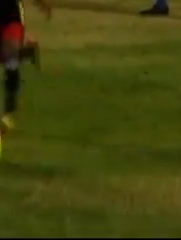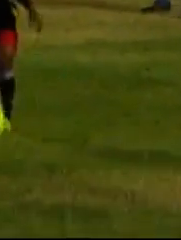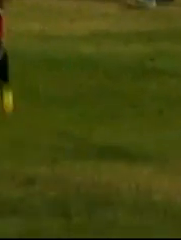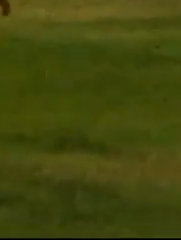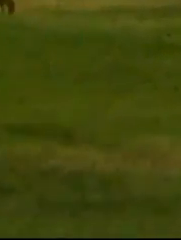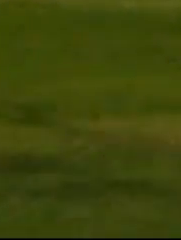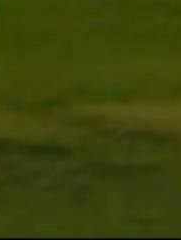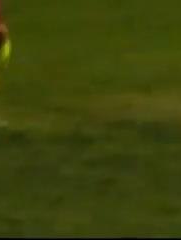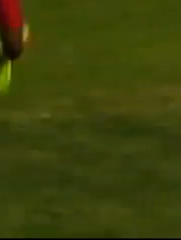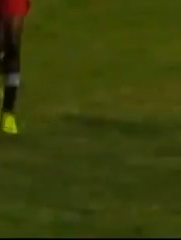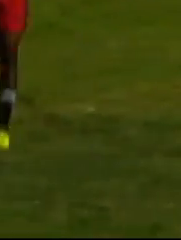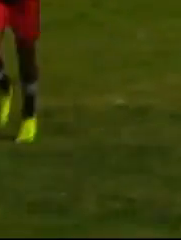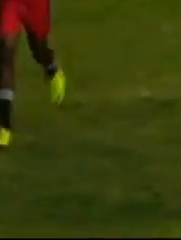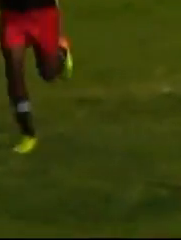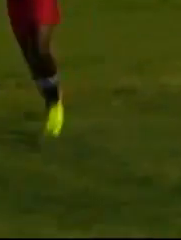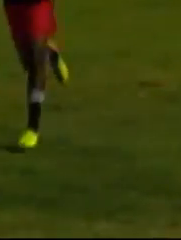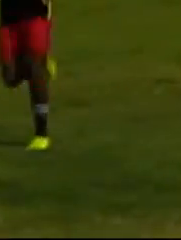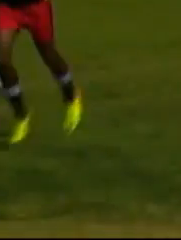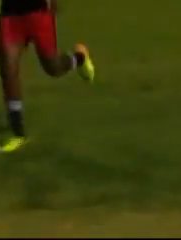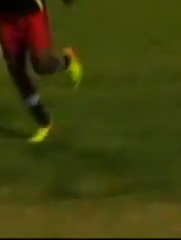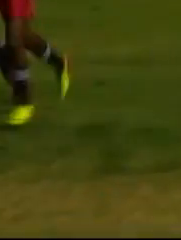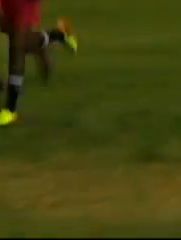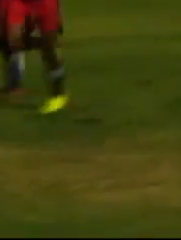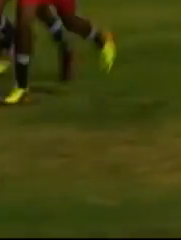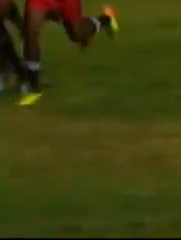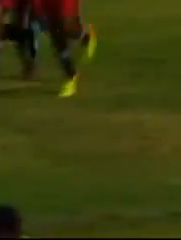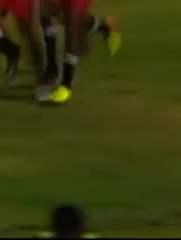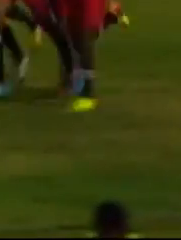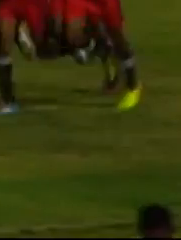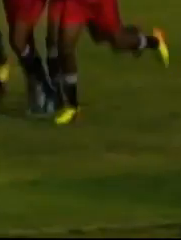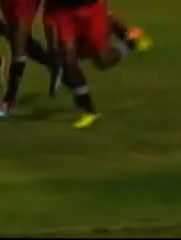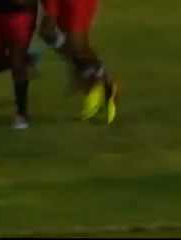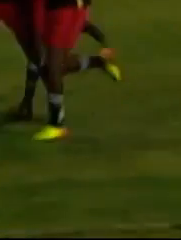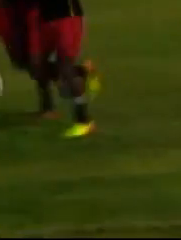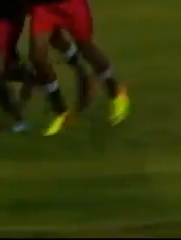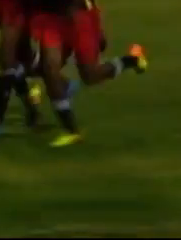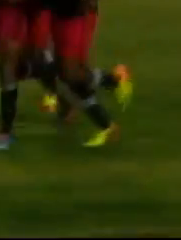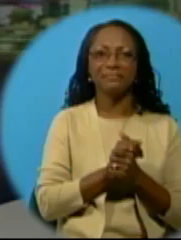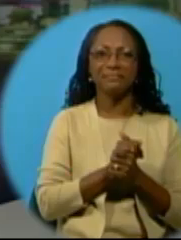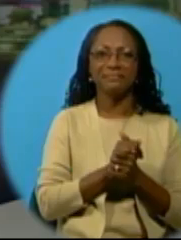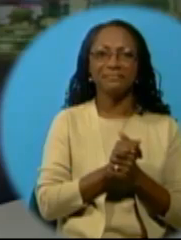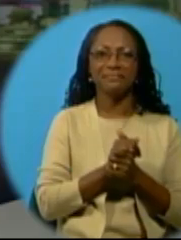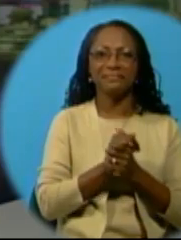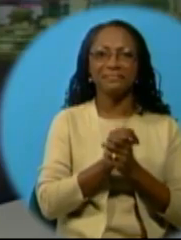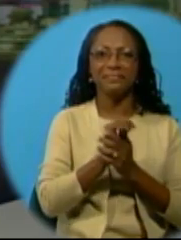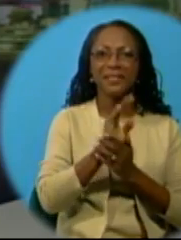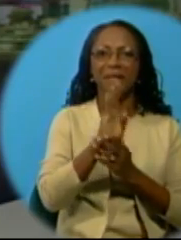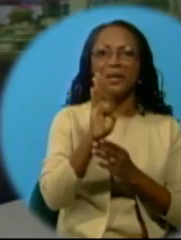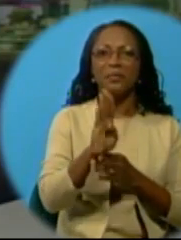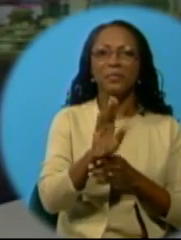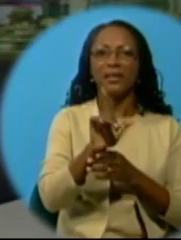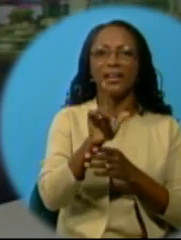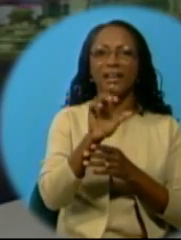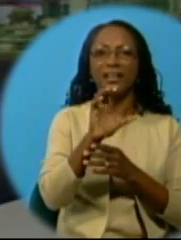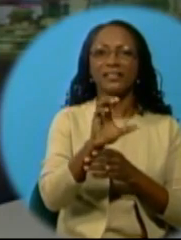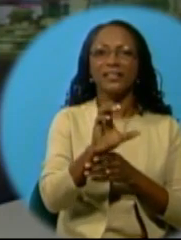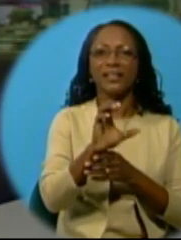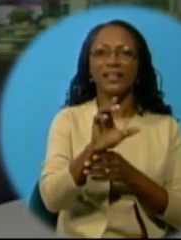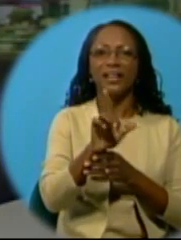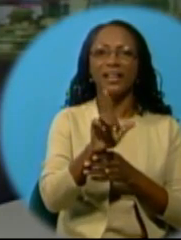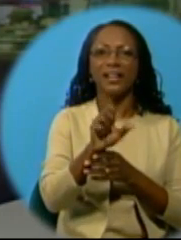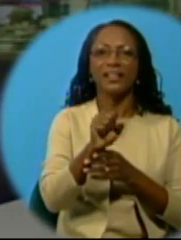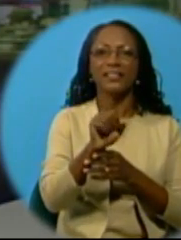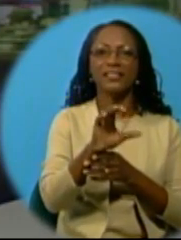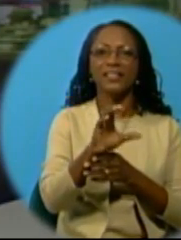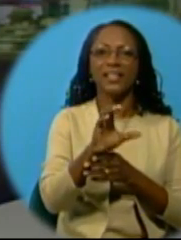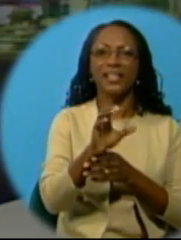dismissed the Dames 4-1. Sean Green, CBC Sports. Barbados Lumber Company LSC